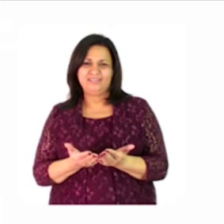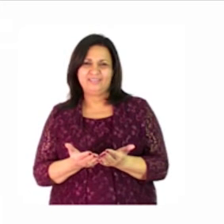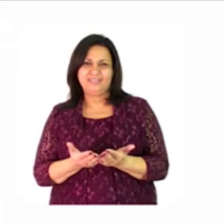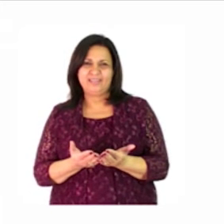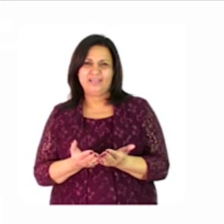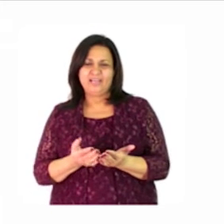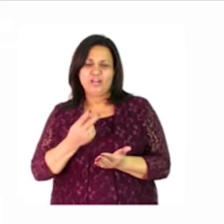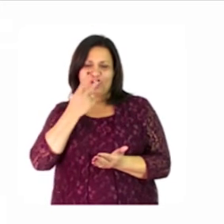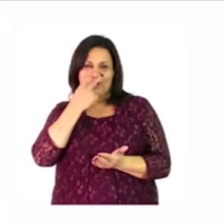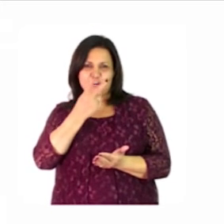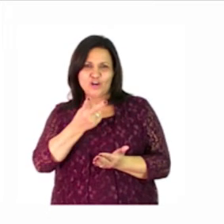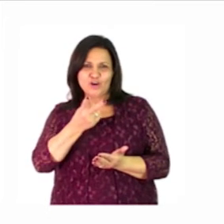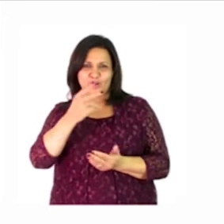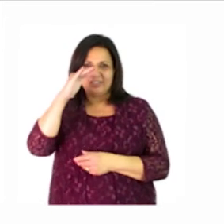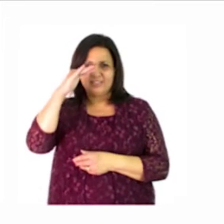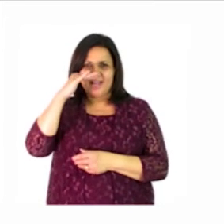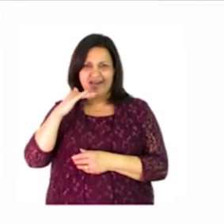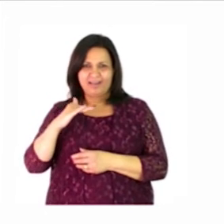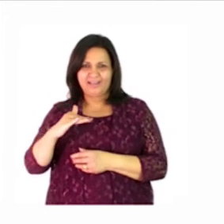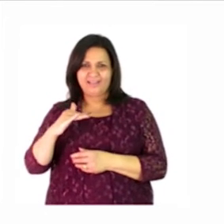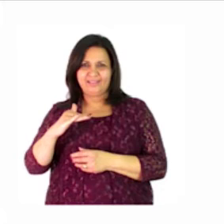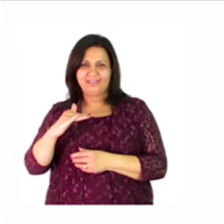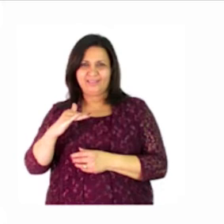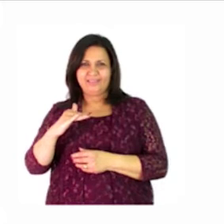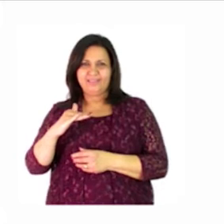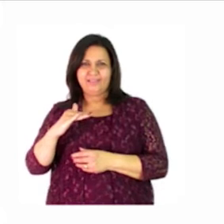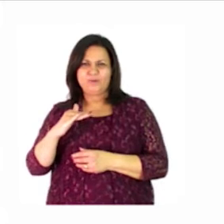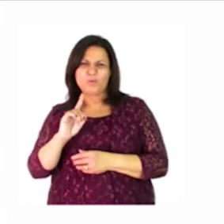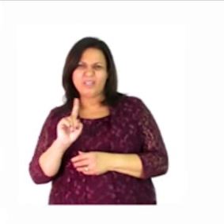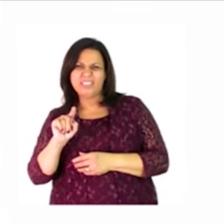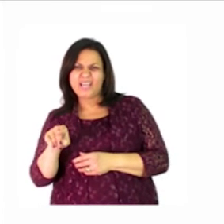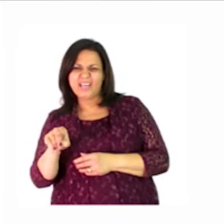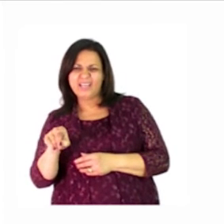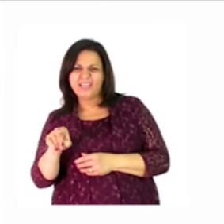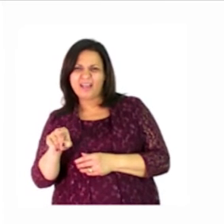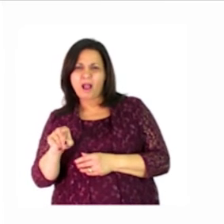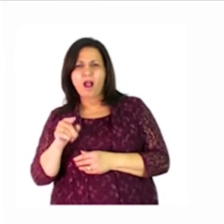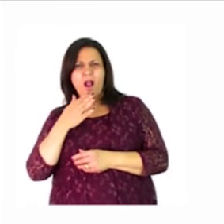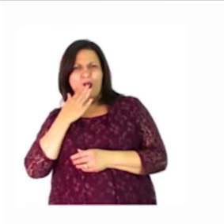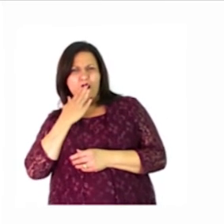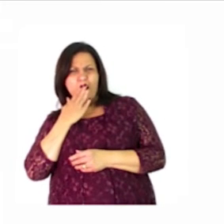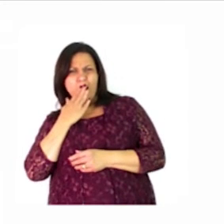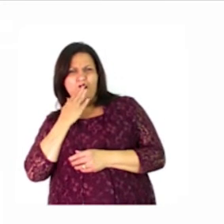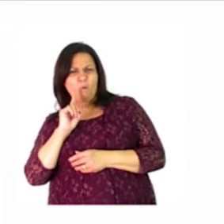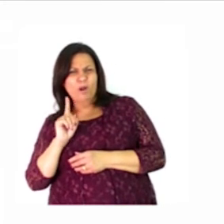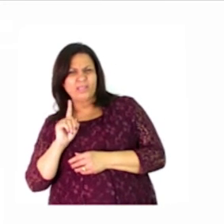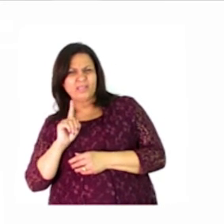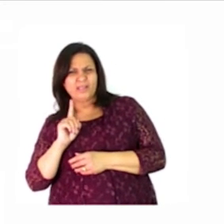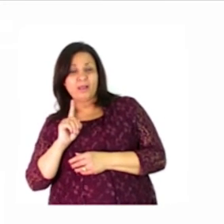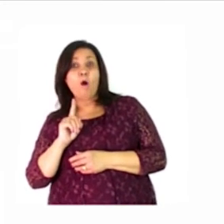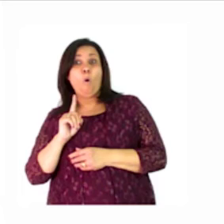Let's look at the next picture. The next picture below the pattern shows us